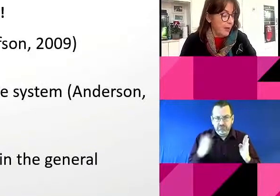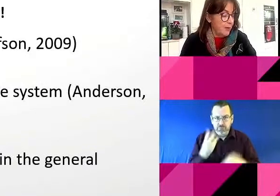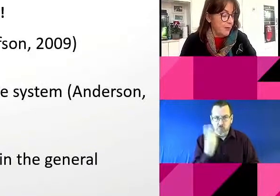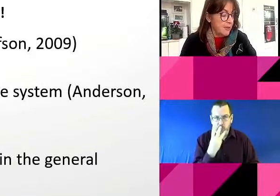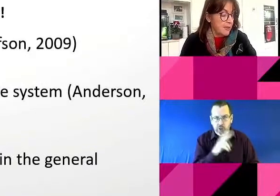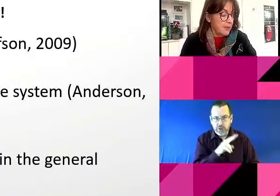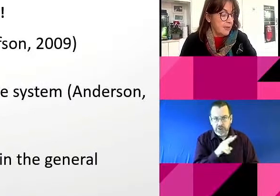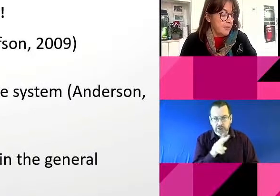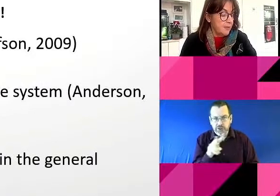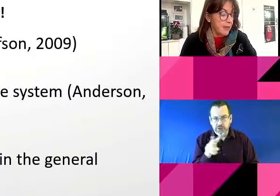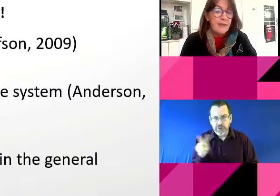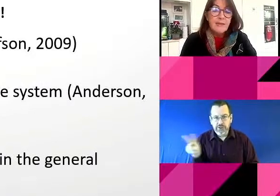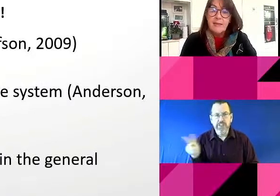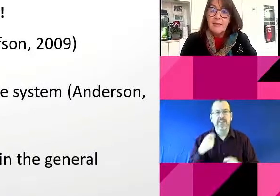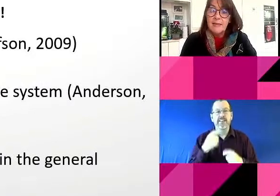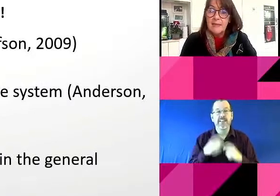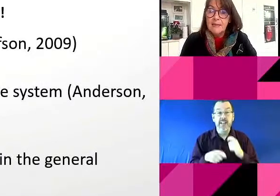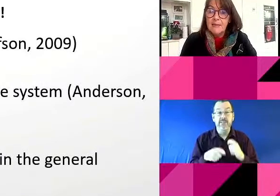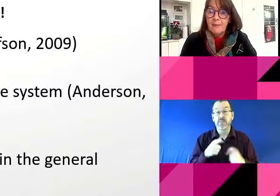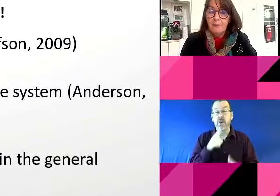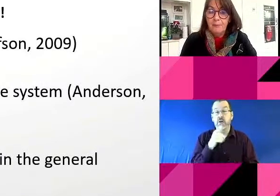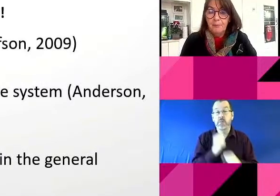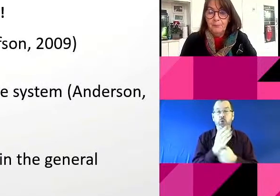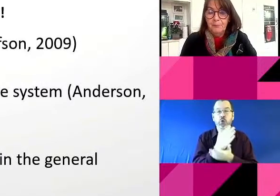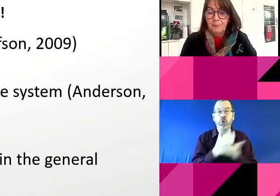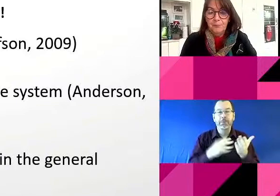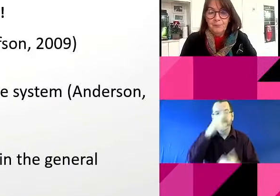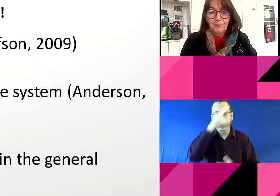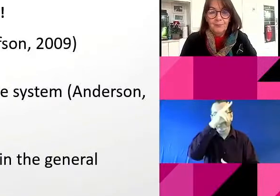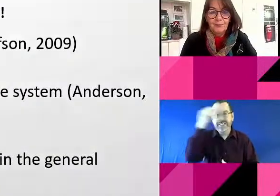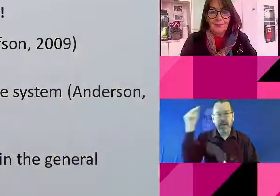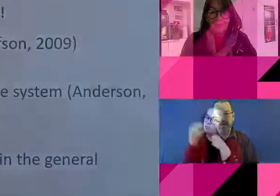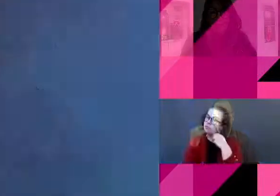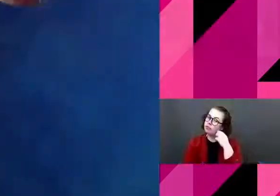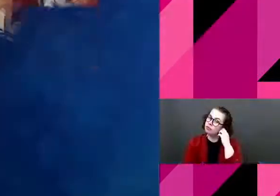talk about some case studies.